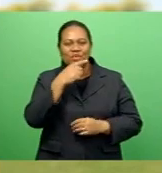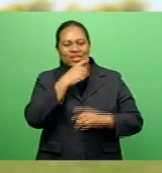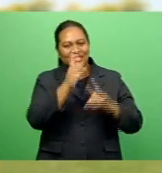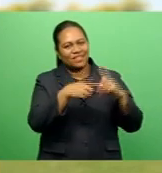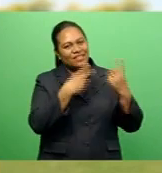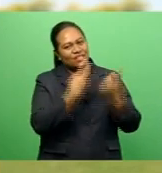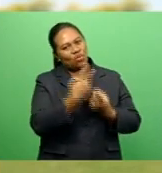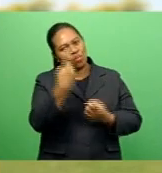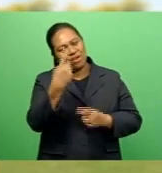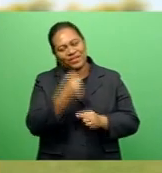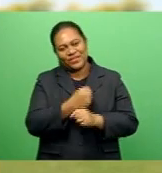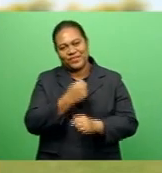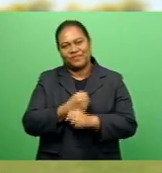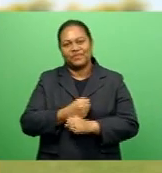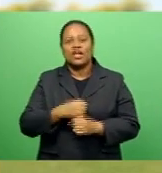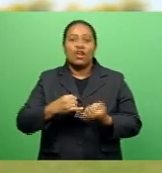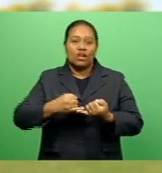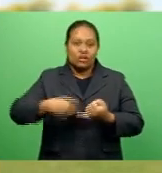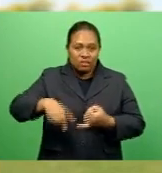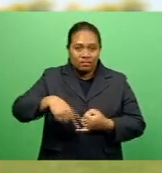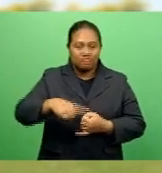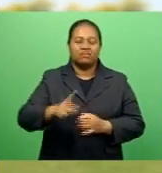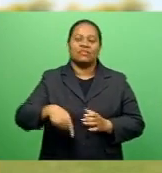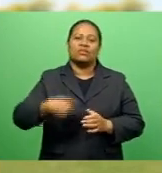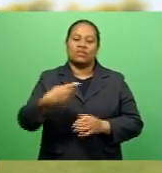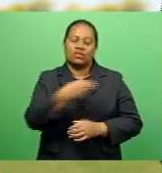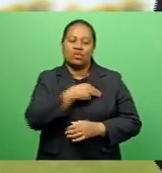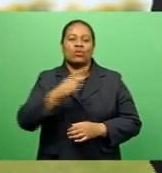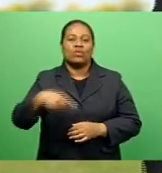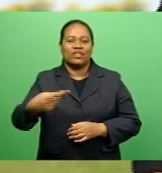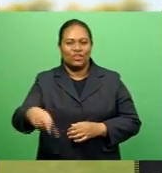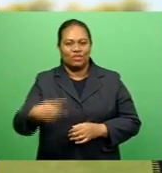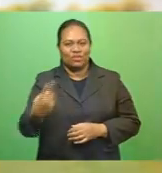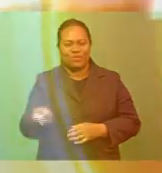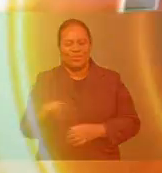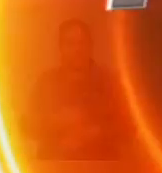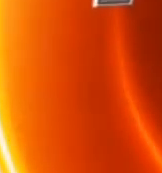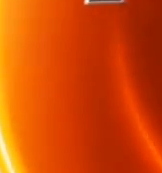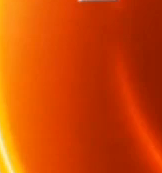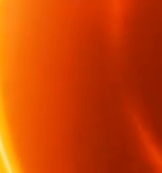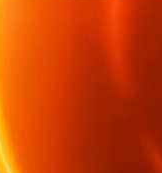division with 1 gold. The Super Zone 2 competition ends tomorrow.